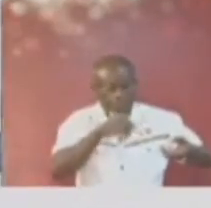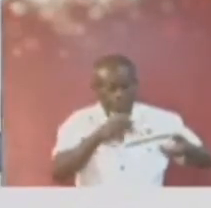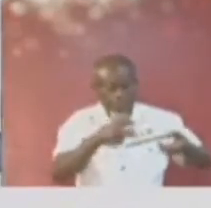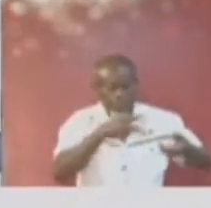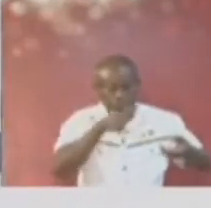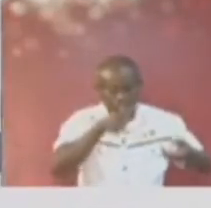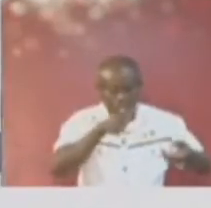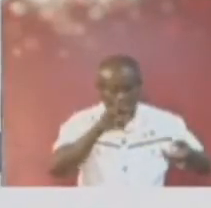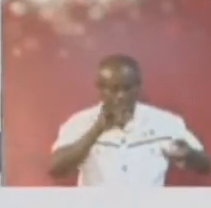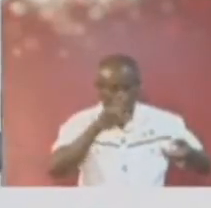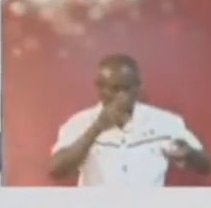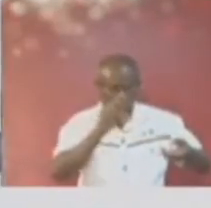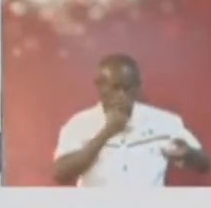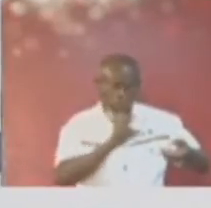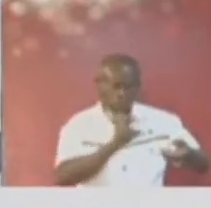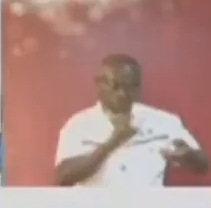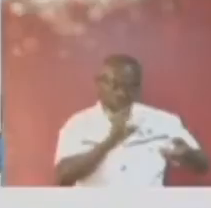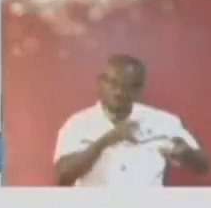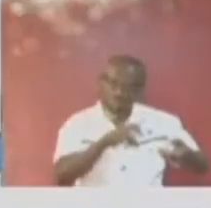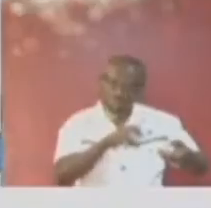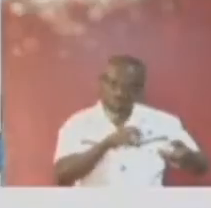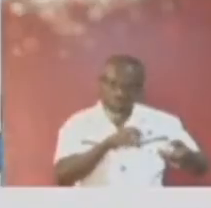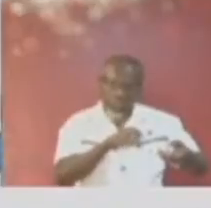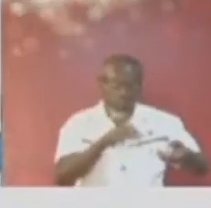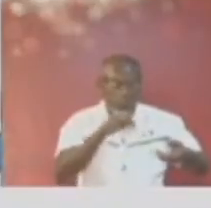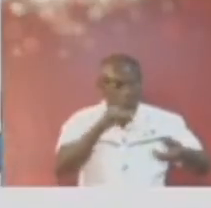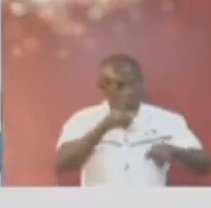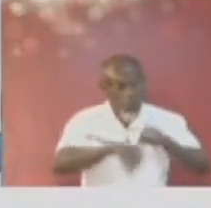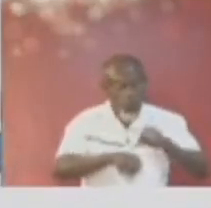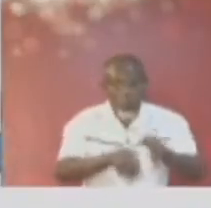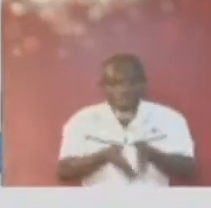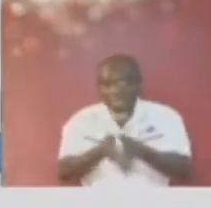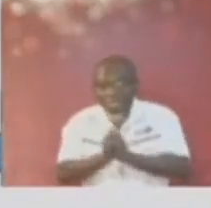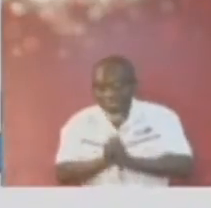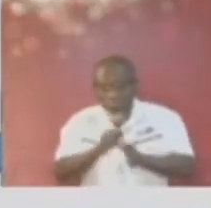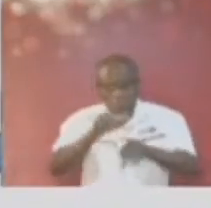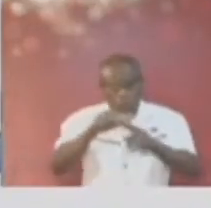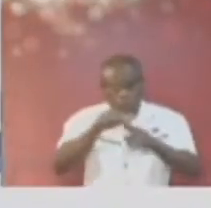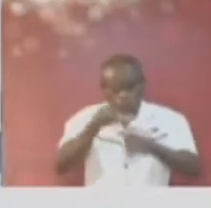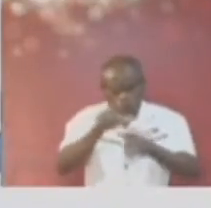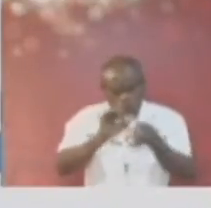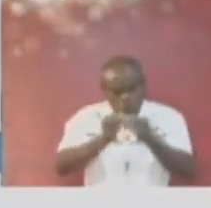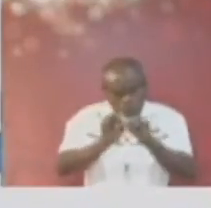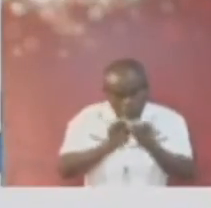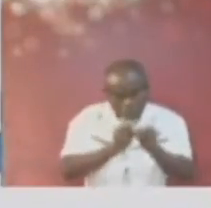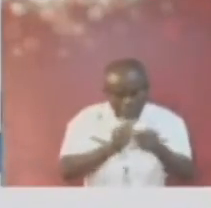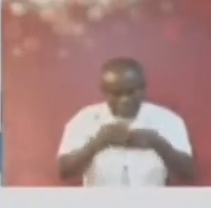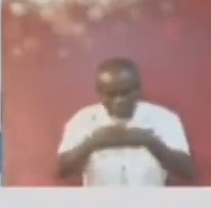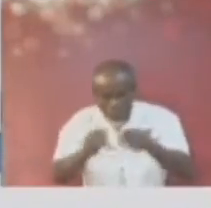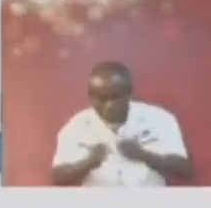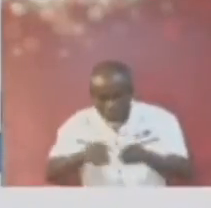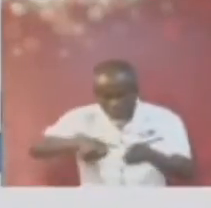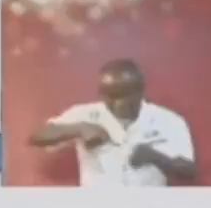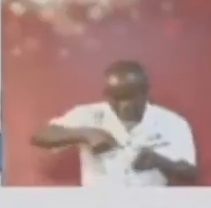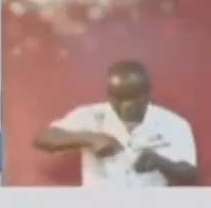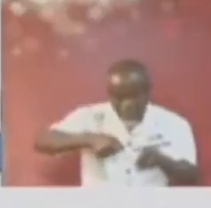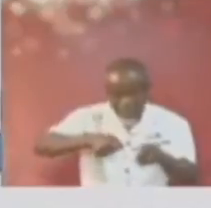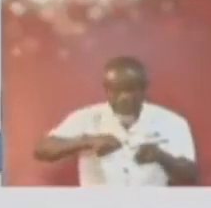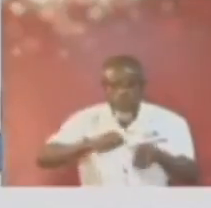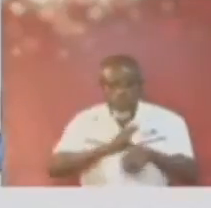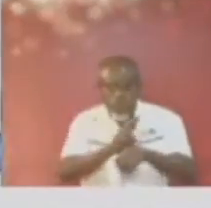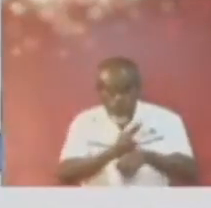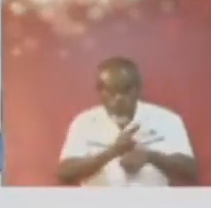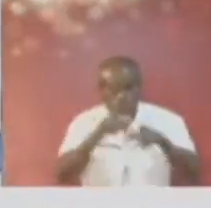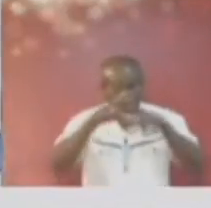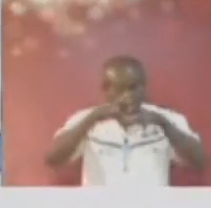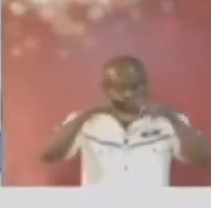do get involved in packaging sweets and food for distribution, you do the